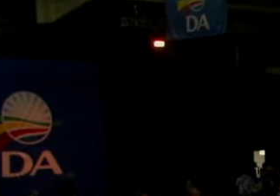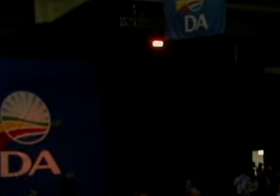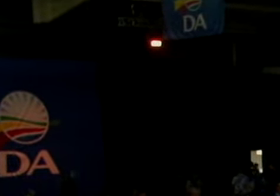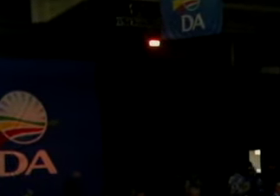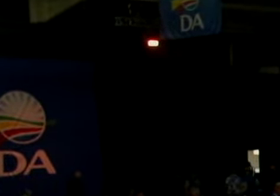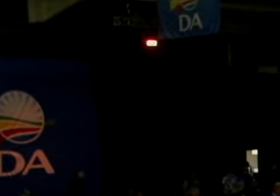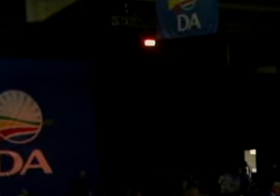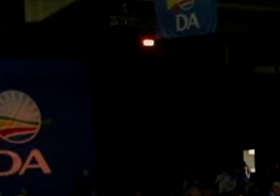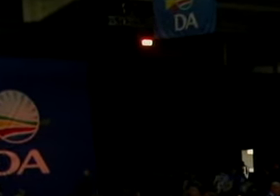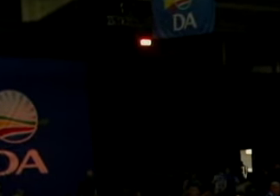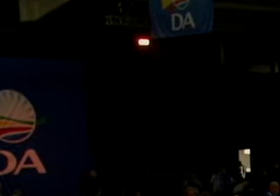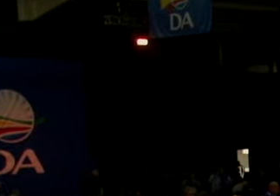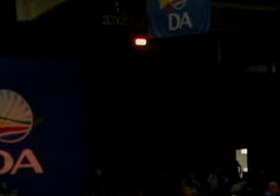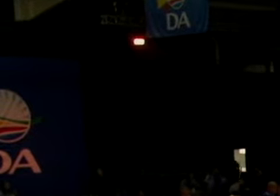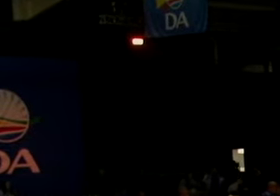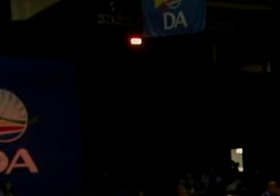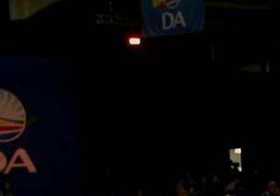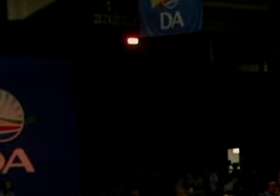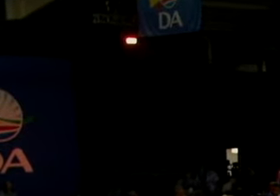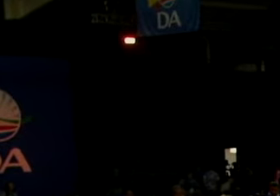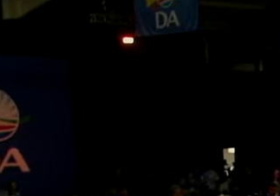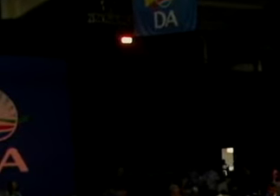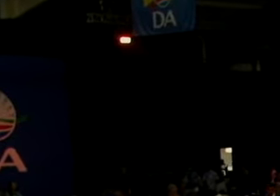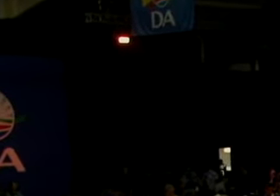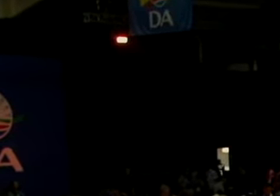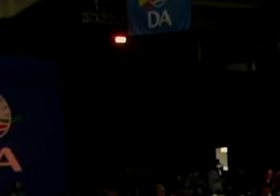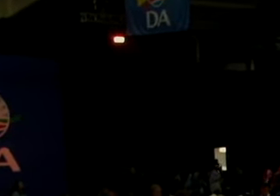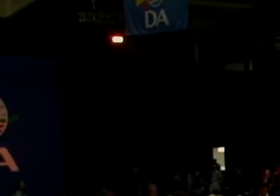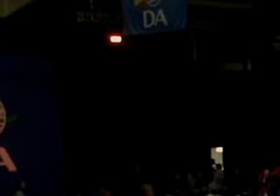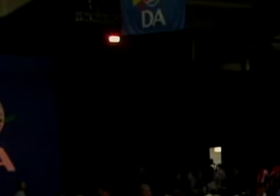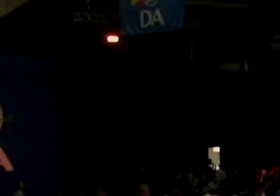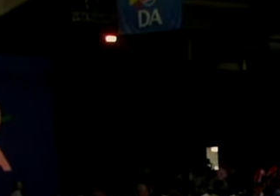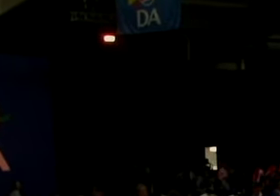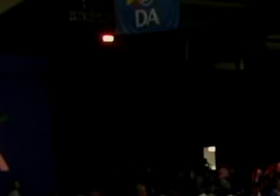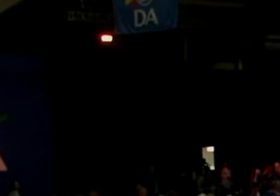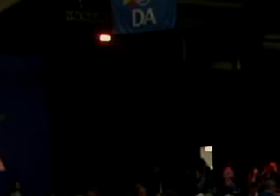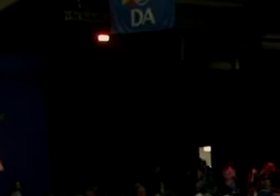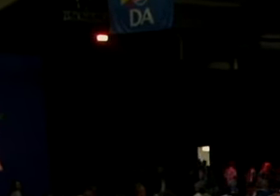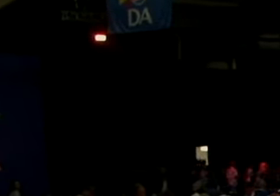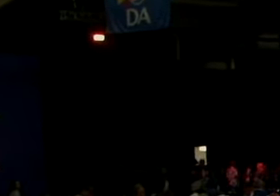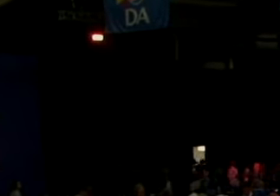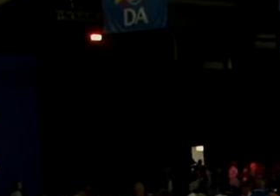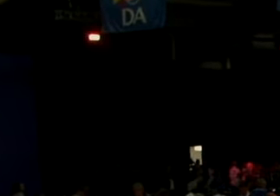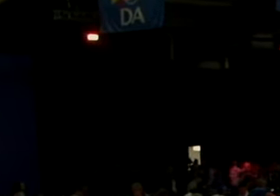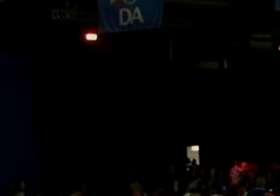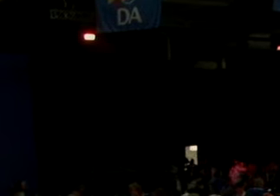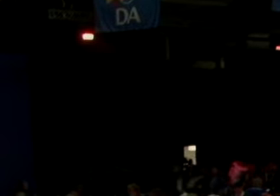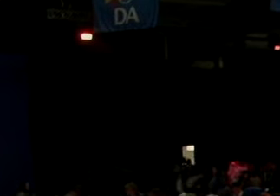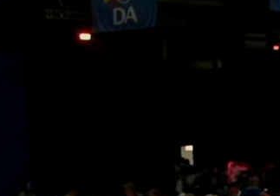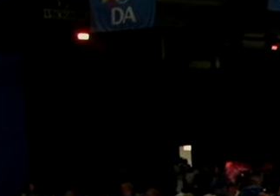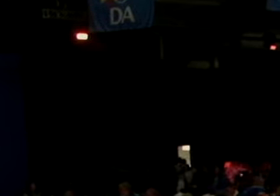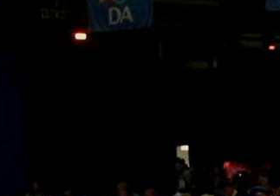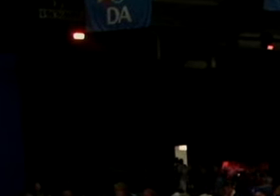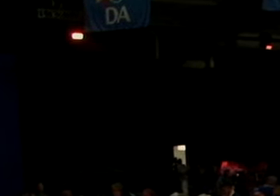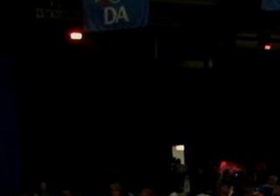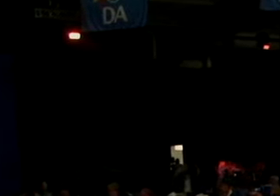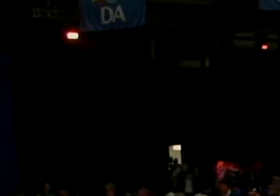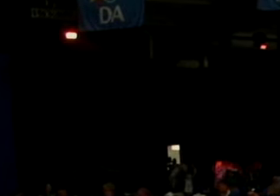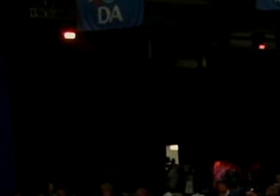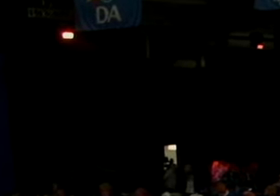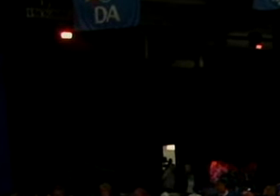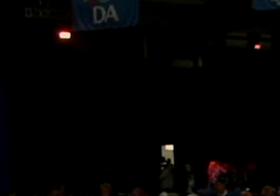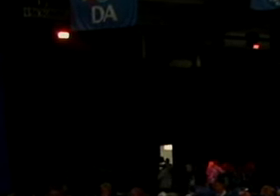is in your vote, so let's do it next year, 2024, and register today. Cabello, tell us quickly what is